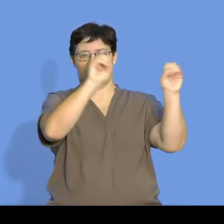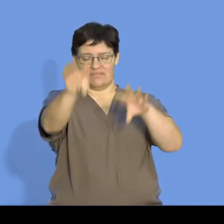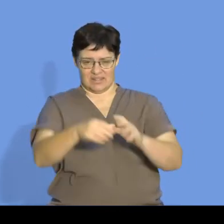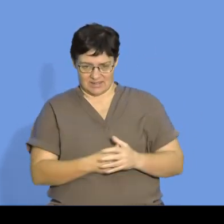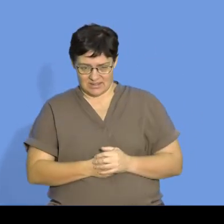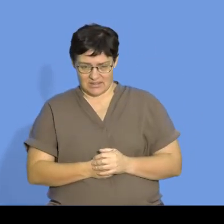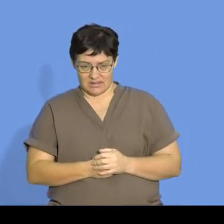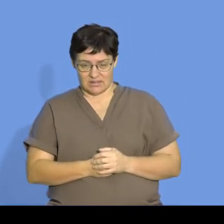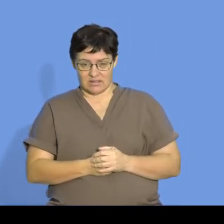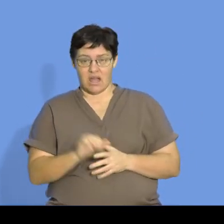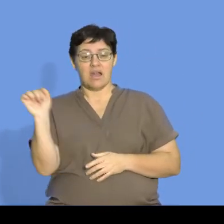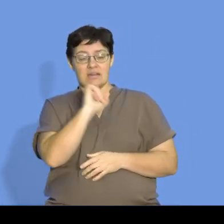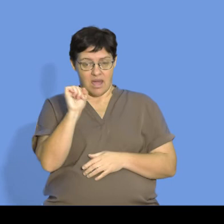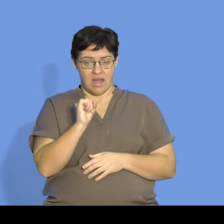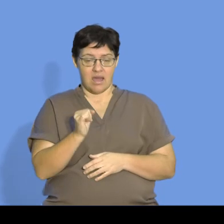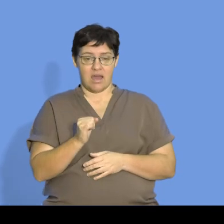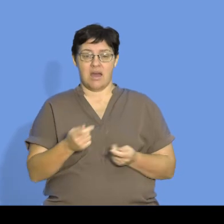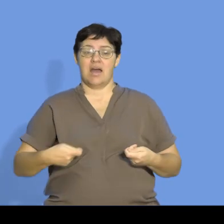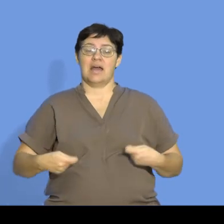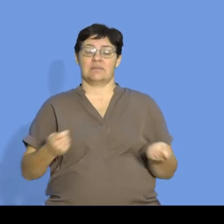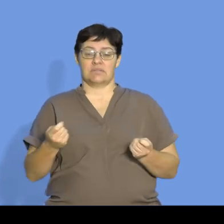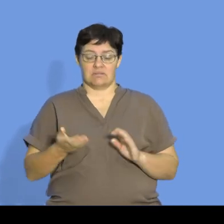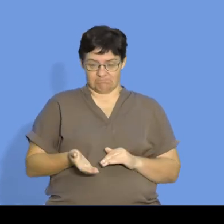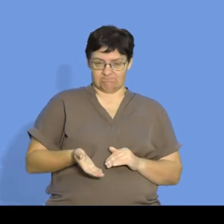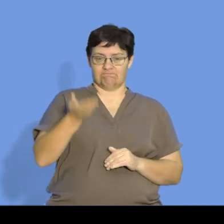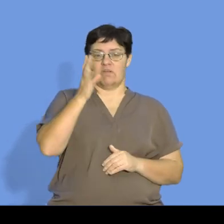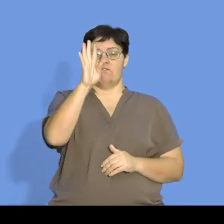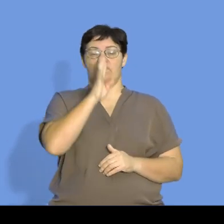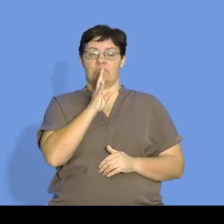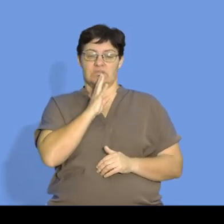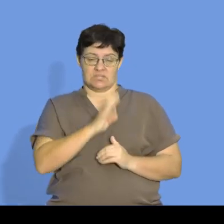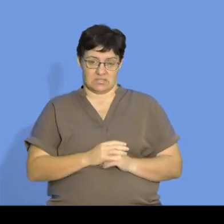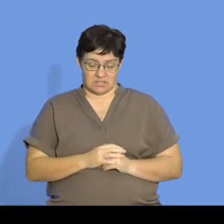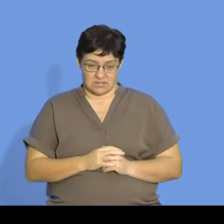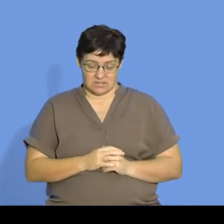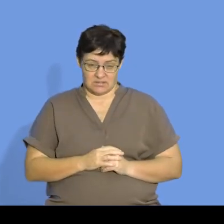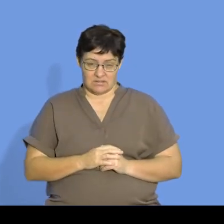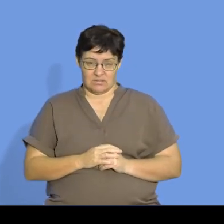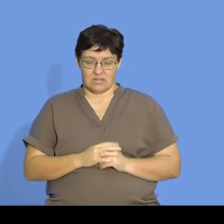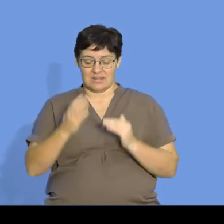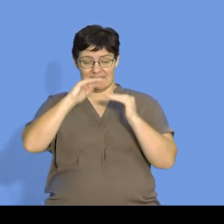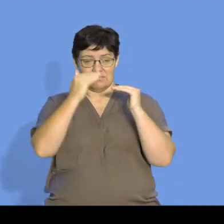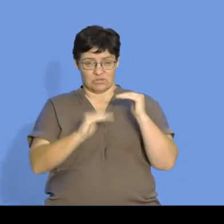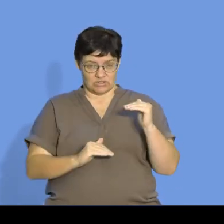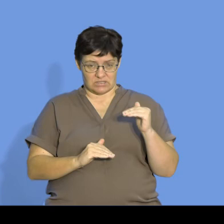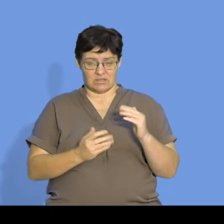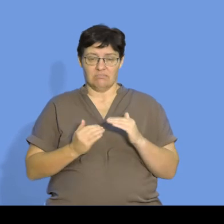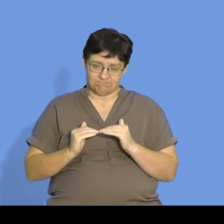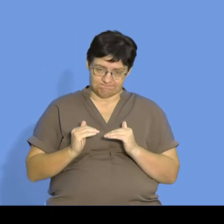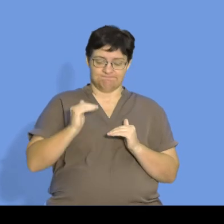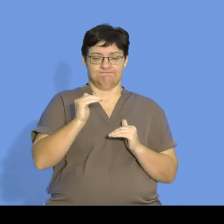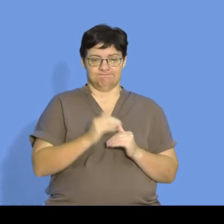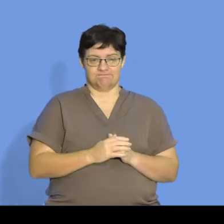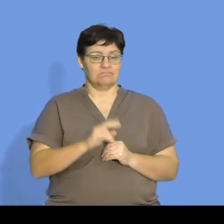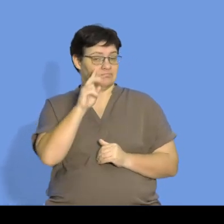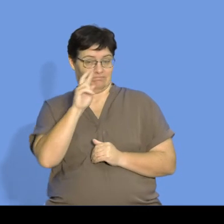right? And your vehicle expenses went up to 4,000 Rand and your depreciation